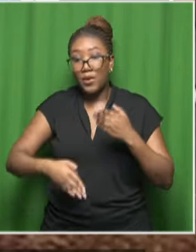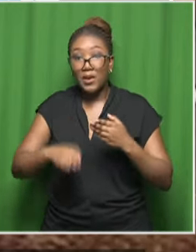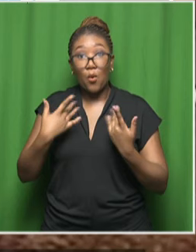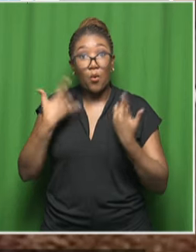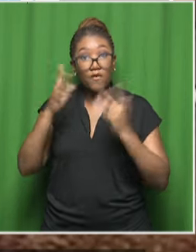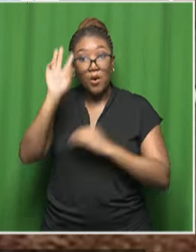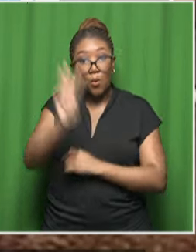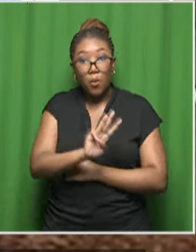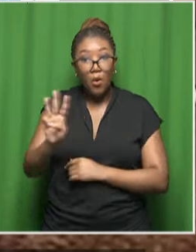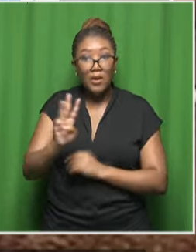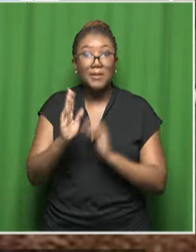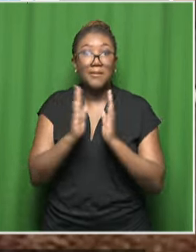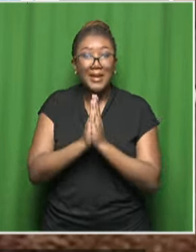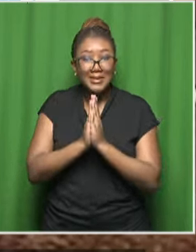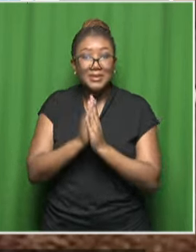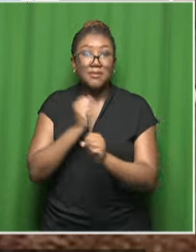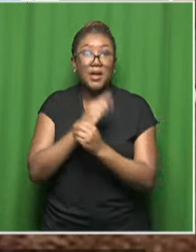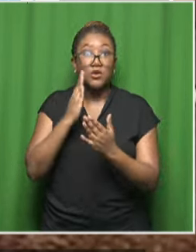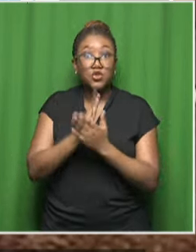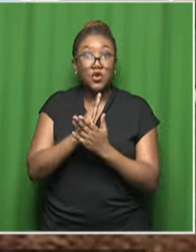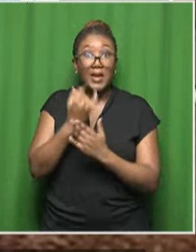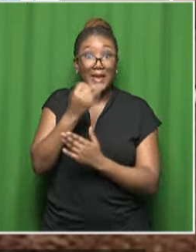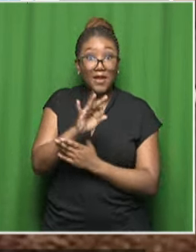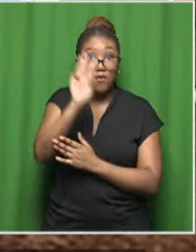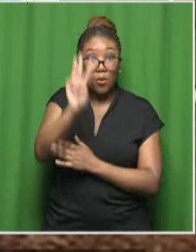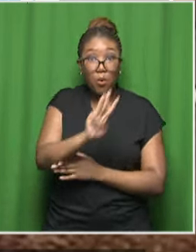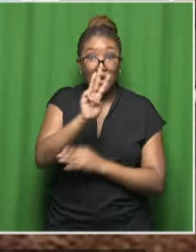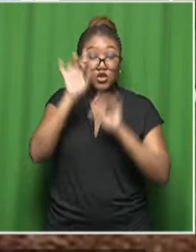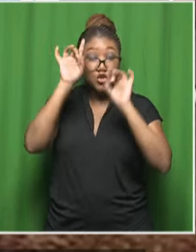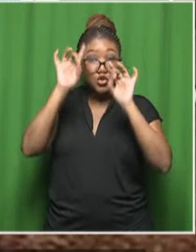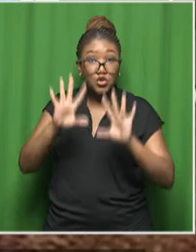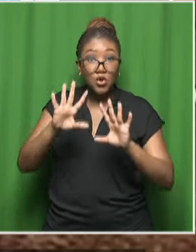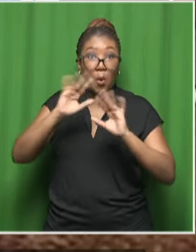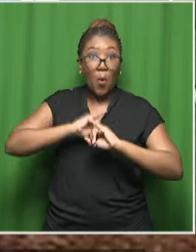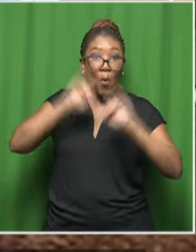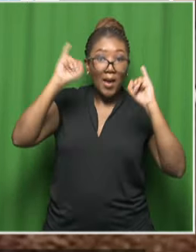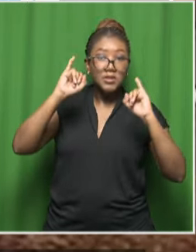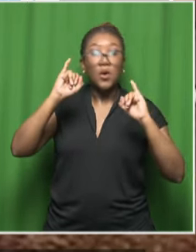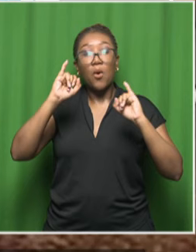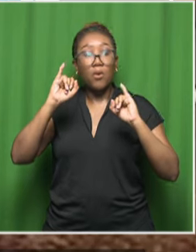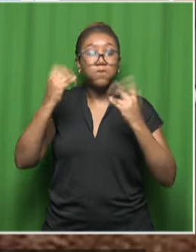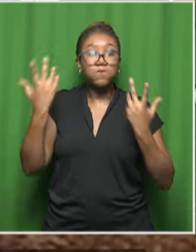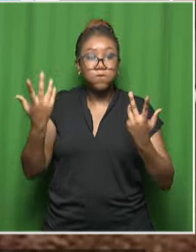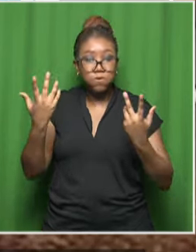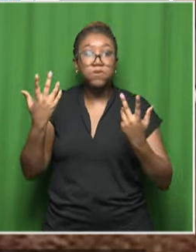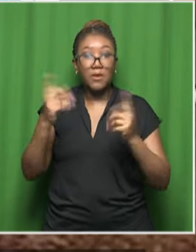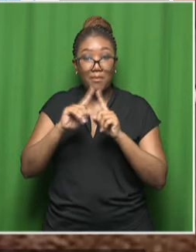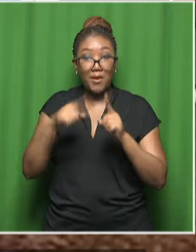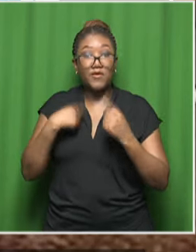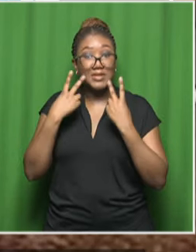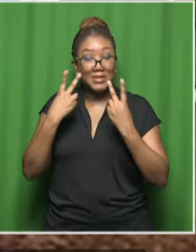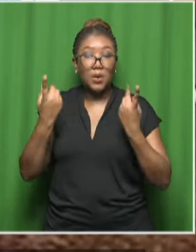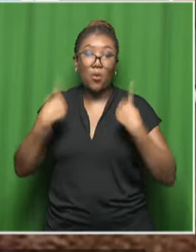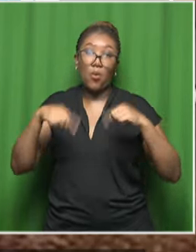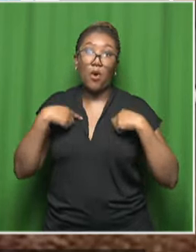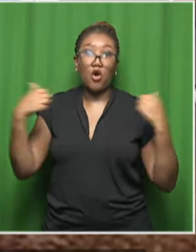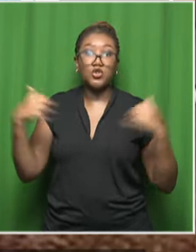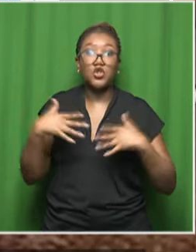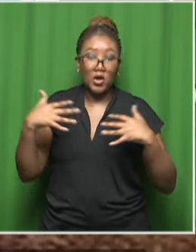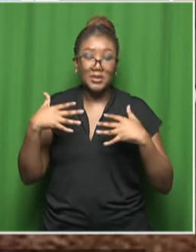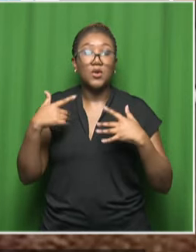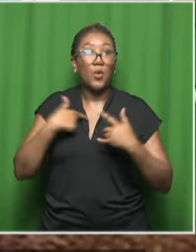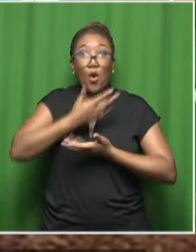of snow is to work out just how much snow is going to fall. And I can tell you the amount of snow that fall, I think, caught absolutely everybody